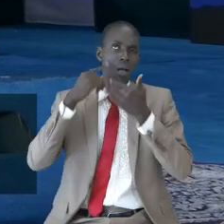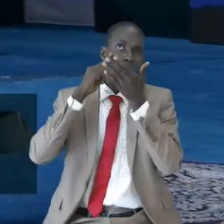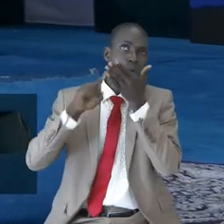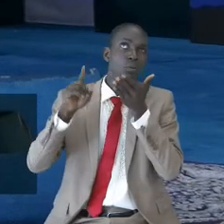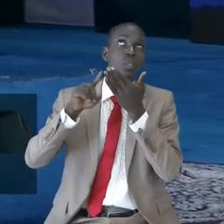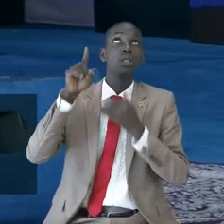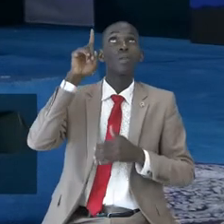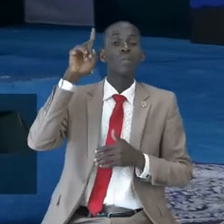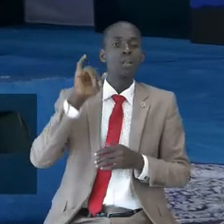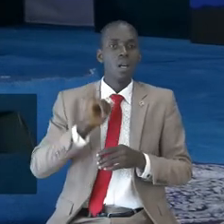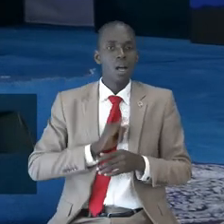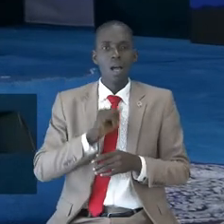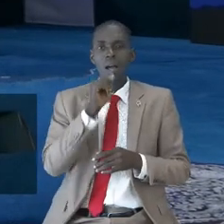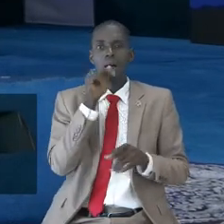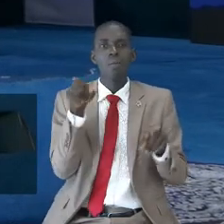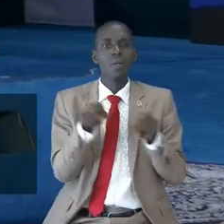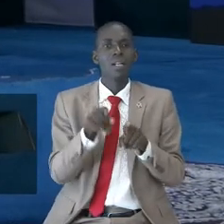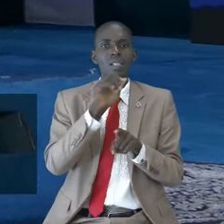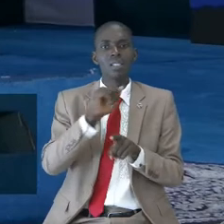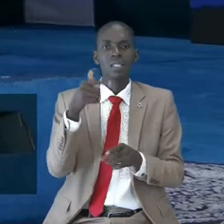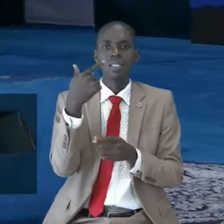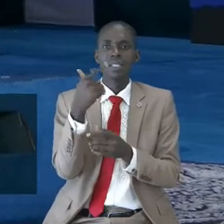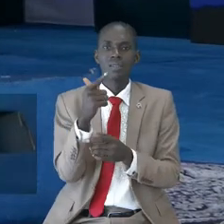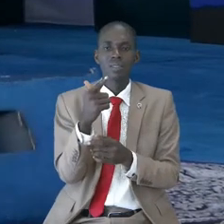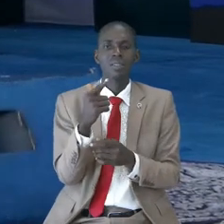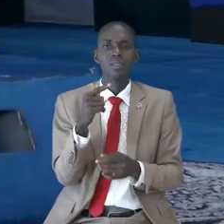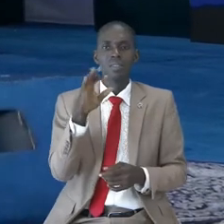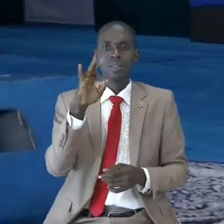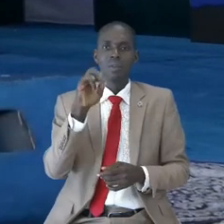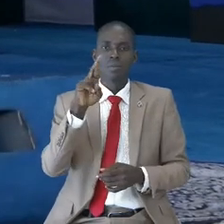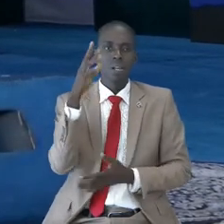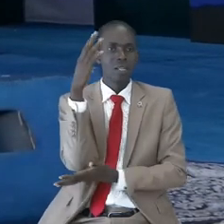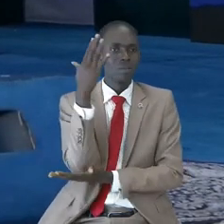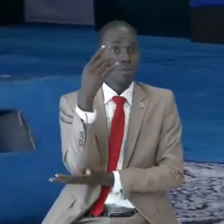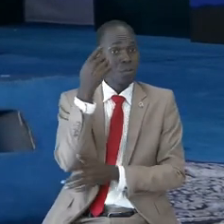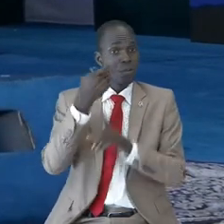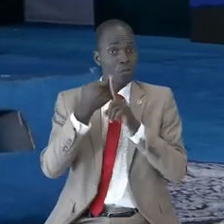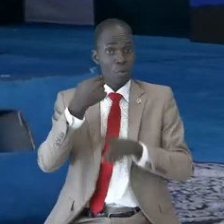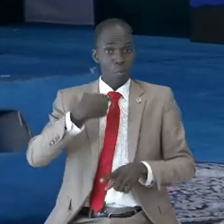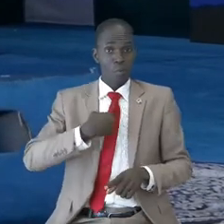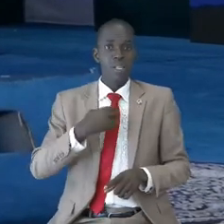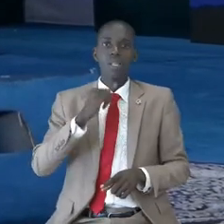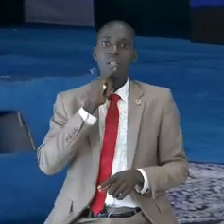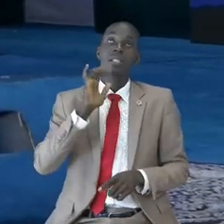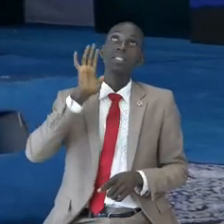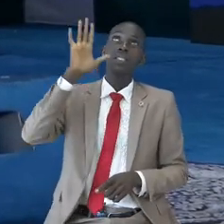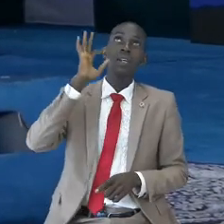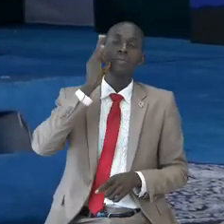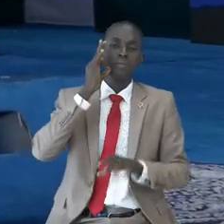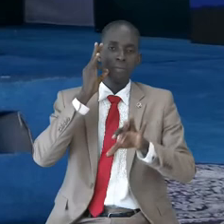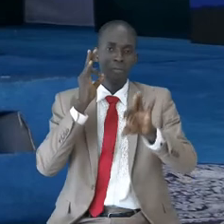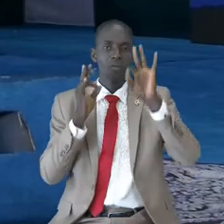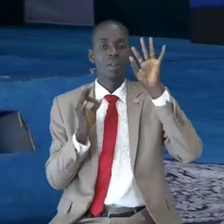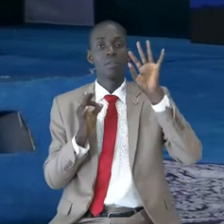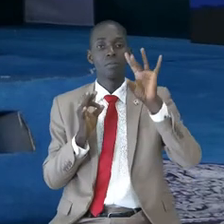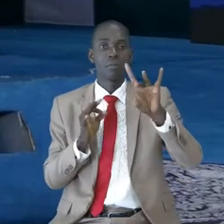him. I am like a green fir tree. From me is thy fruit found. Look